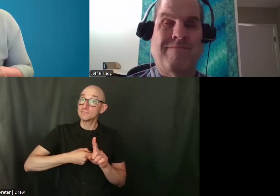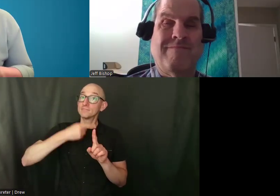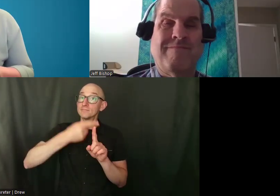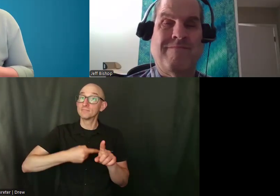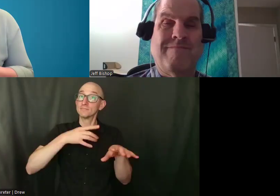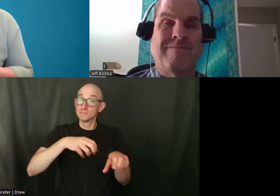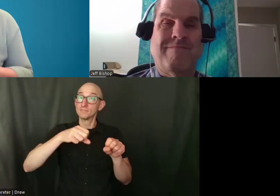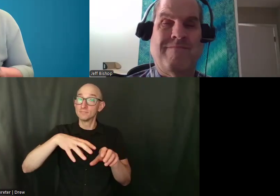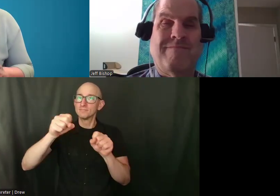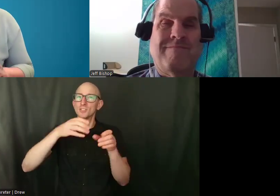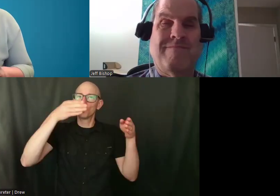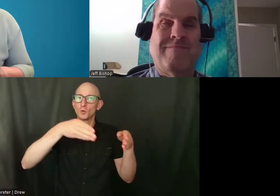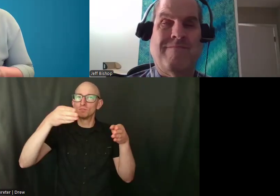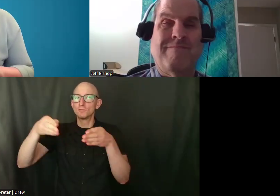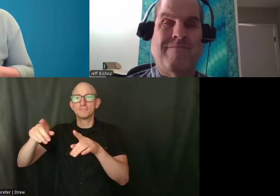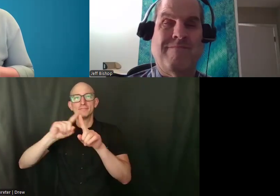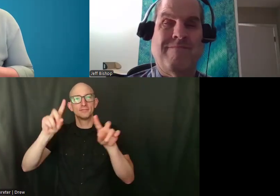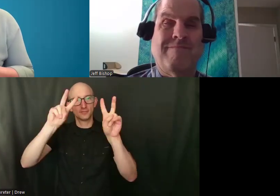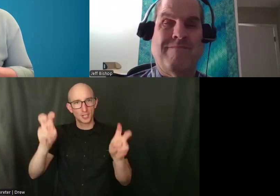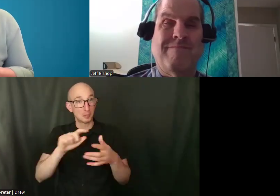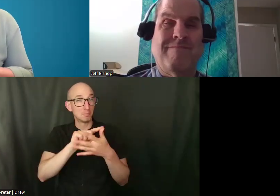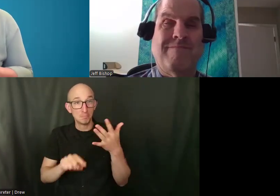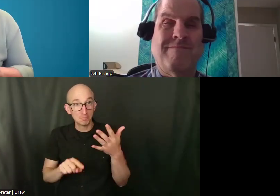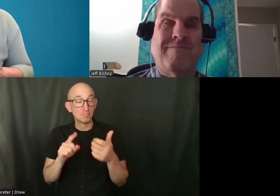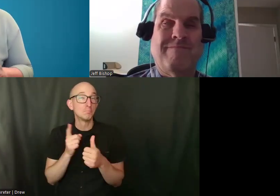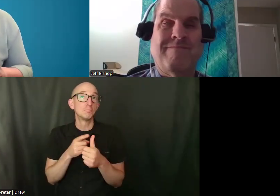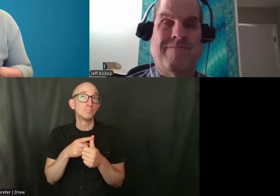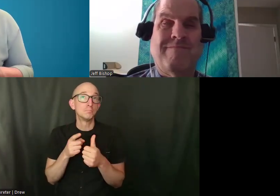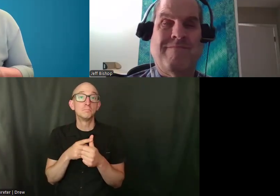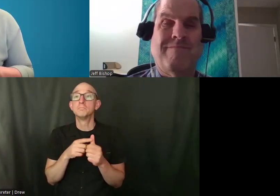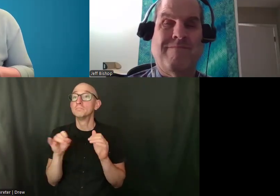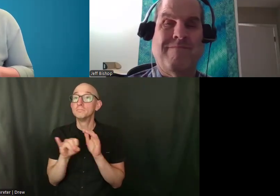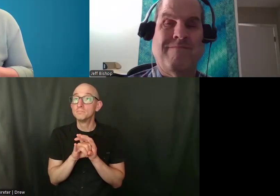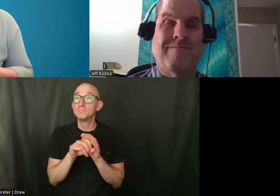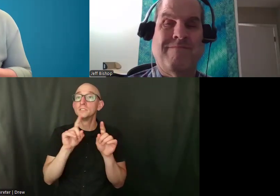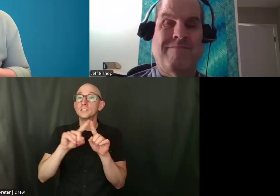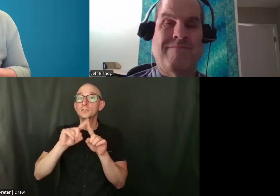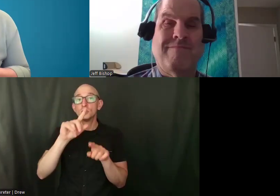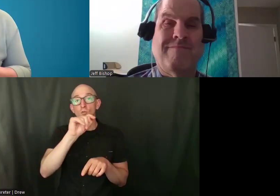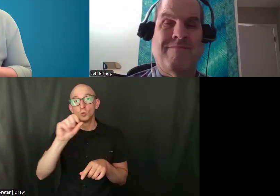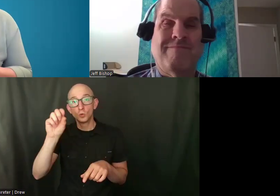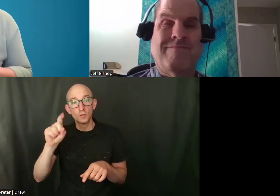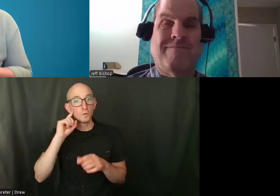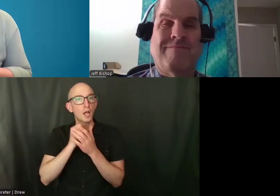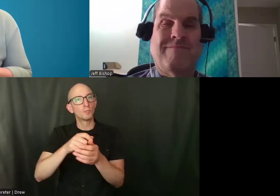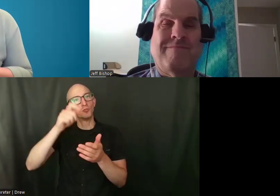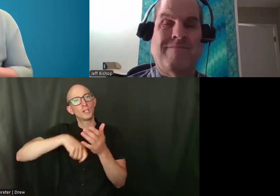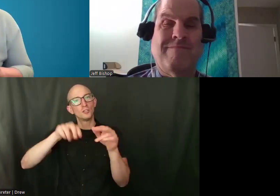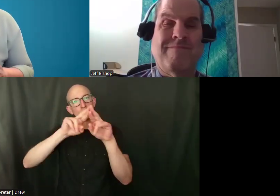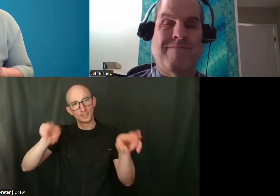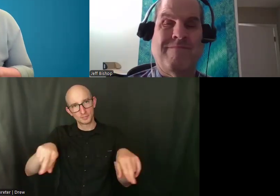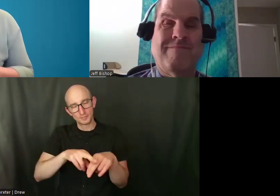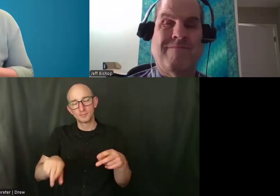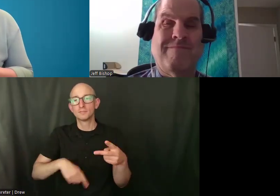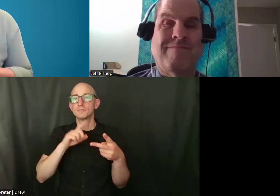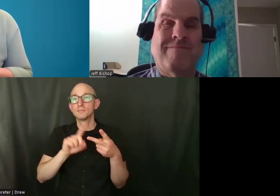on different topics, such as identifying tools you can use to write a resume, the use